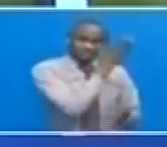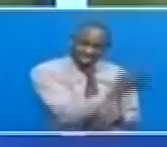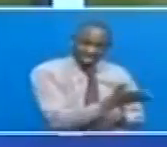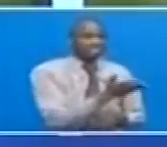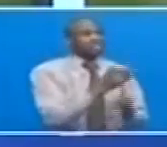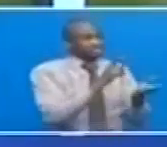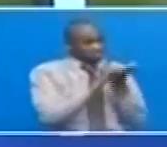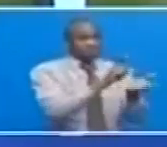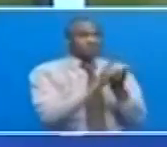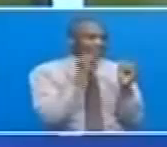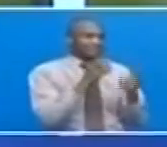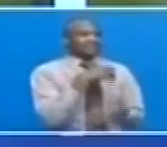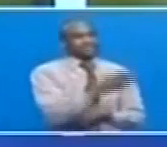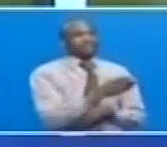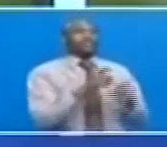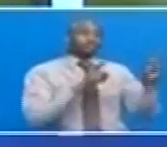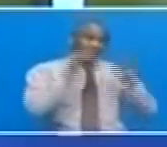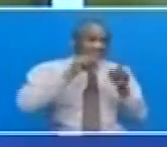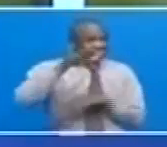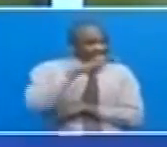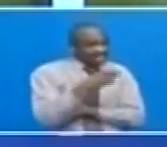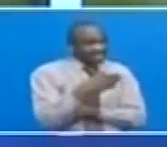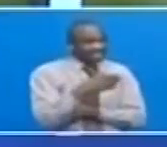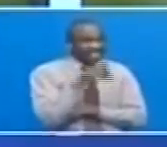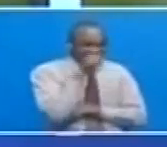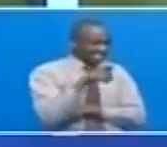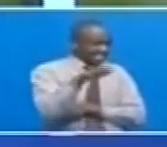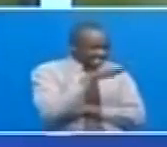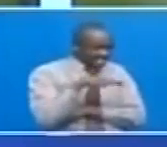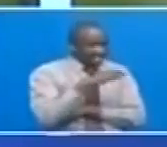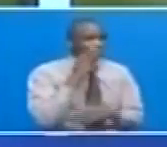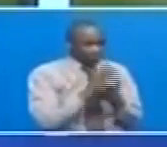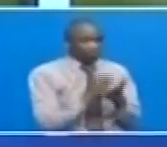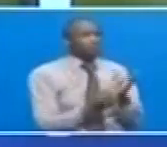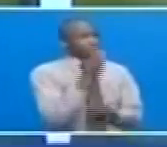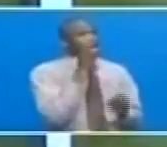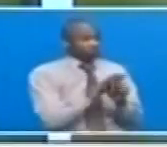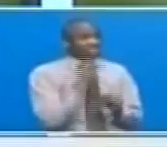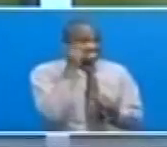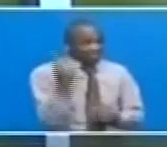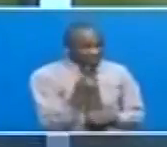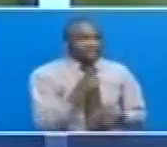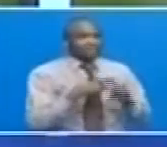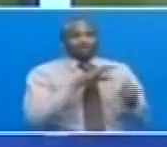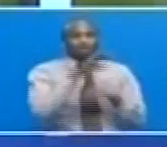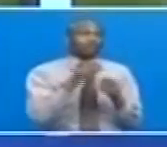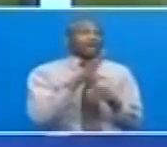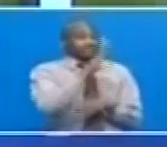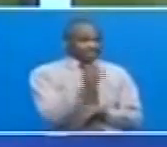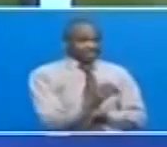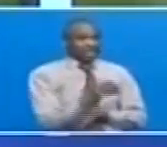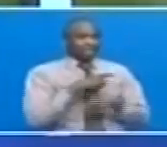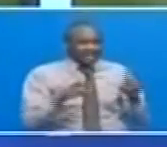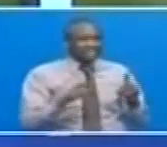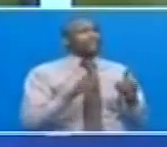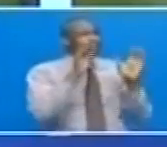which is part of real estate, looking at tourism. You know, that area is significantly growing, not just in Kenya, but across the region. But the most